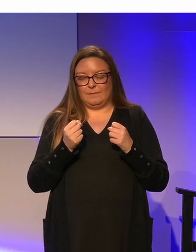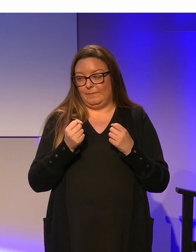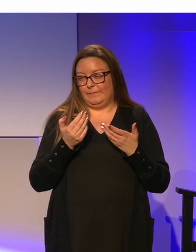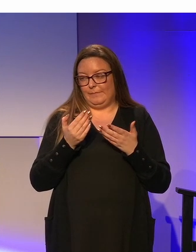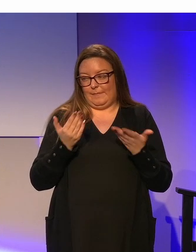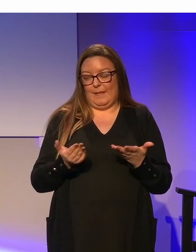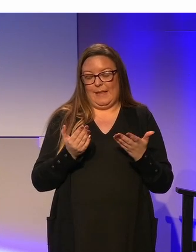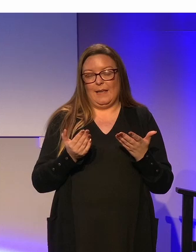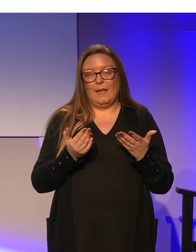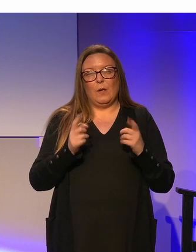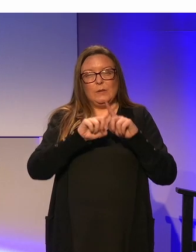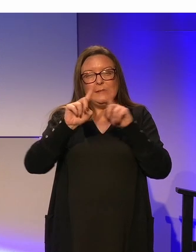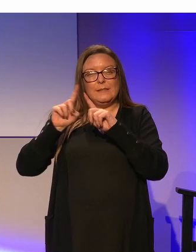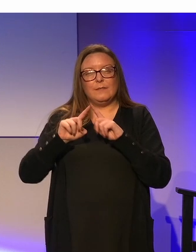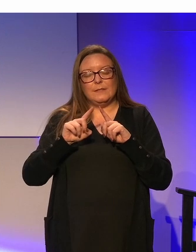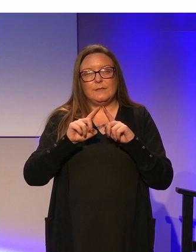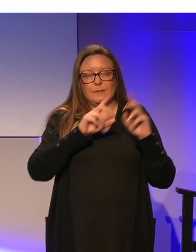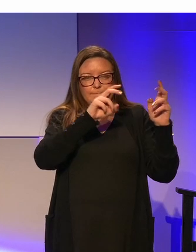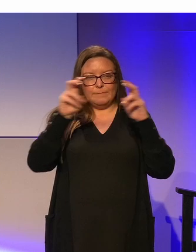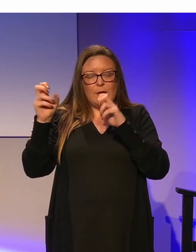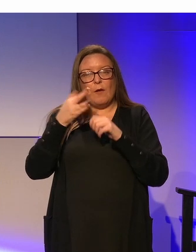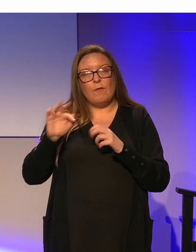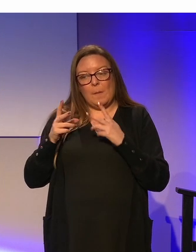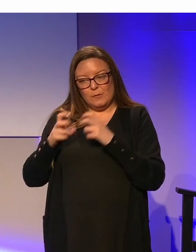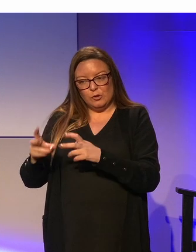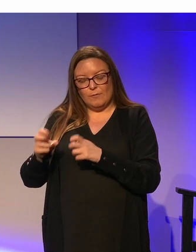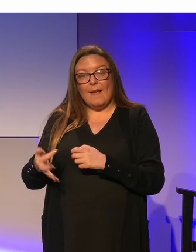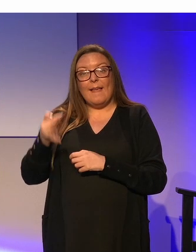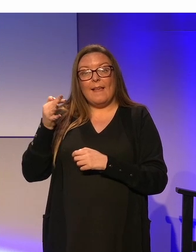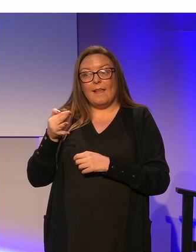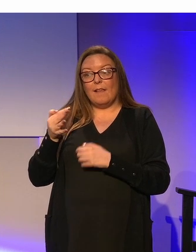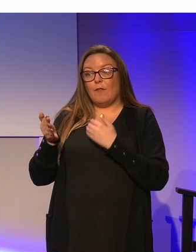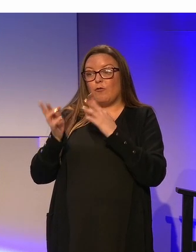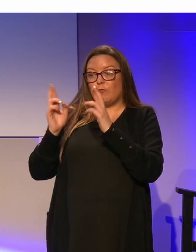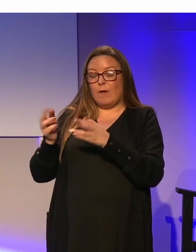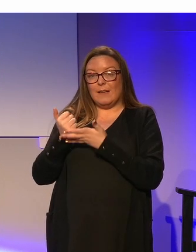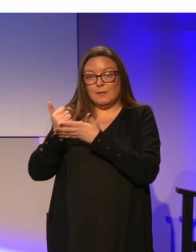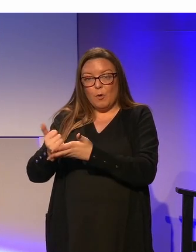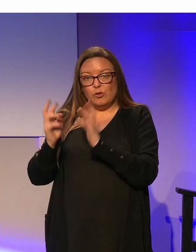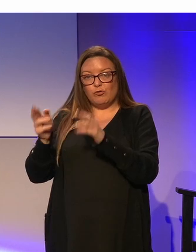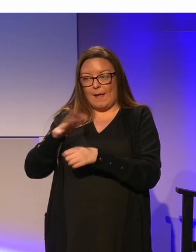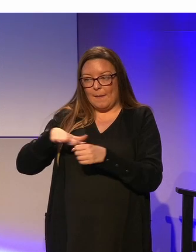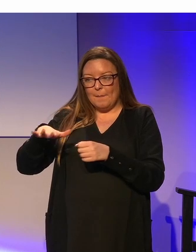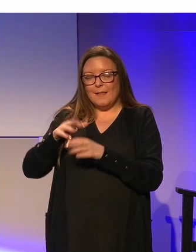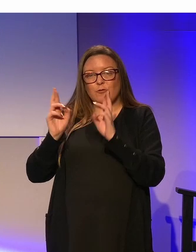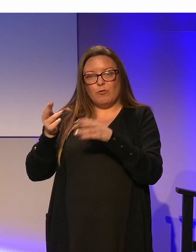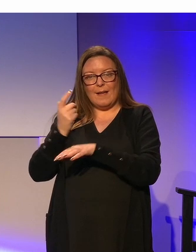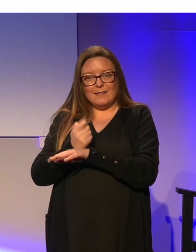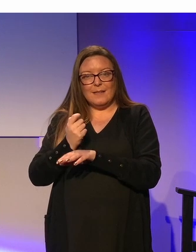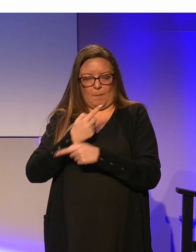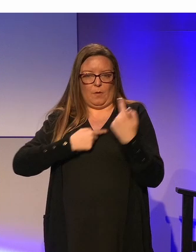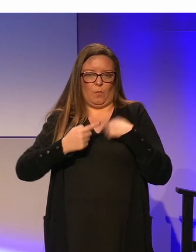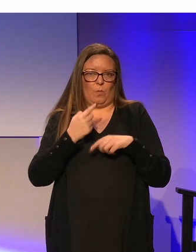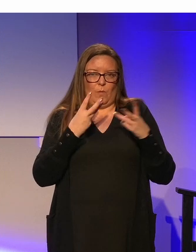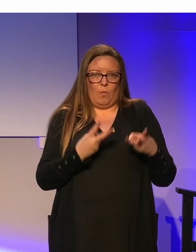bubbles from our survey that show what happens when the right support is in the right place at the right time. This is what we